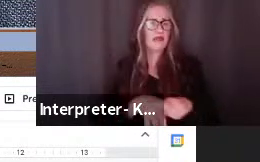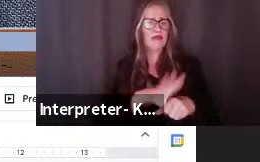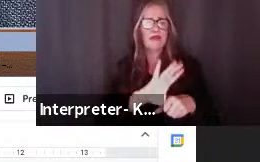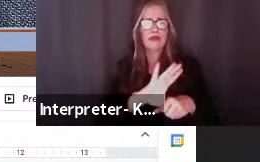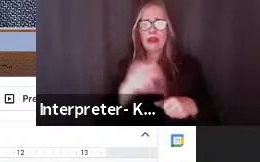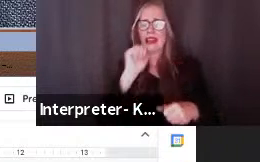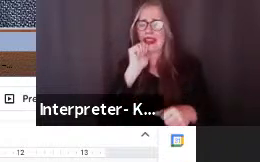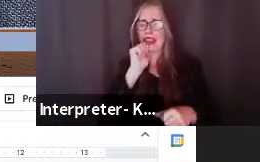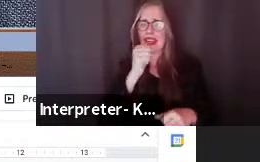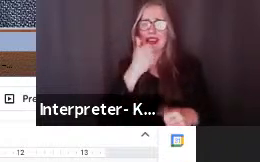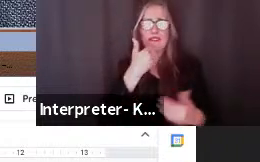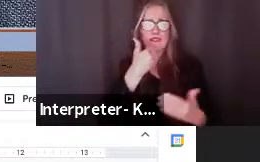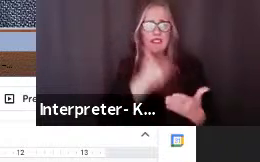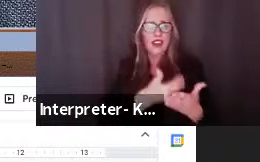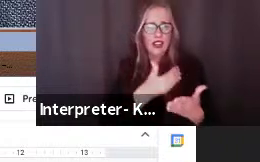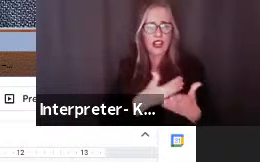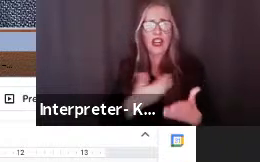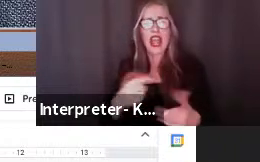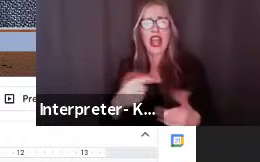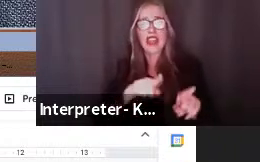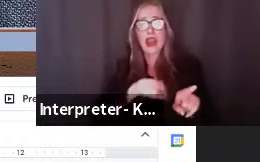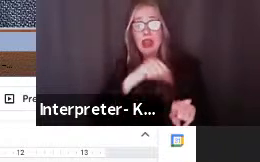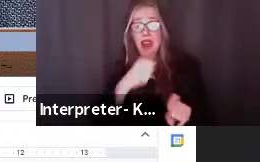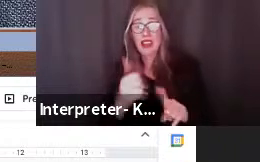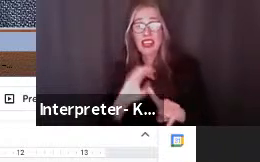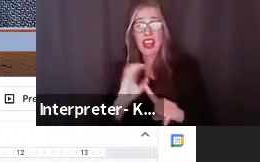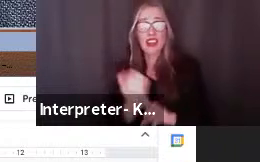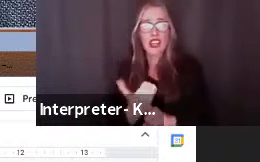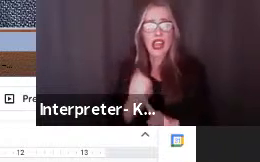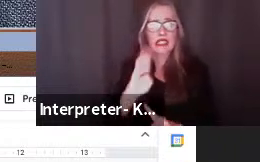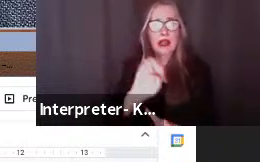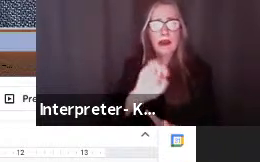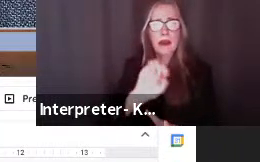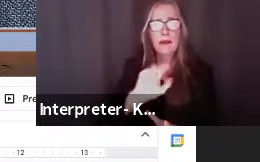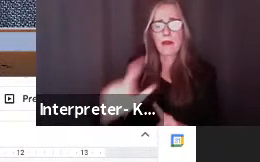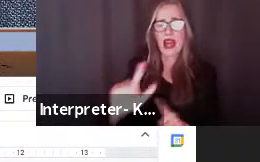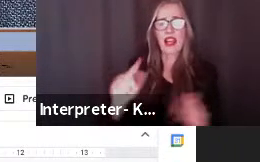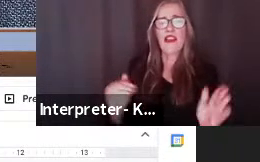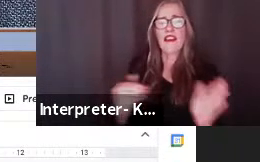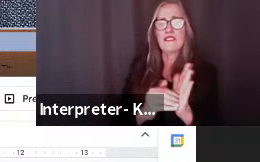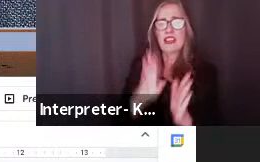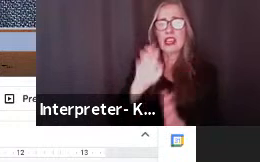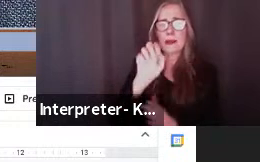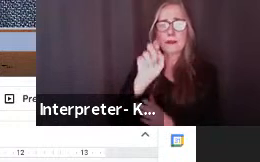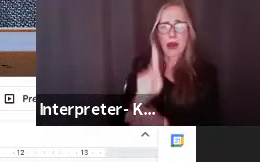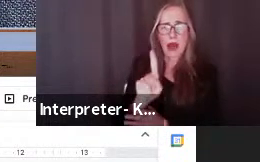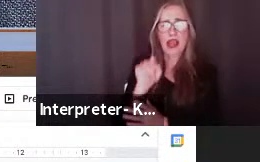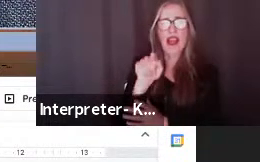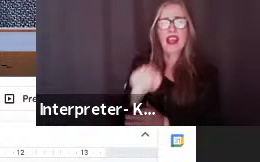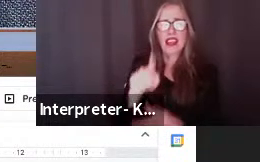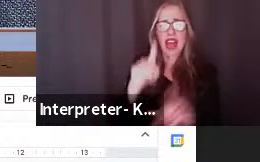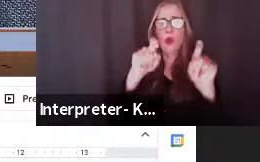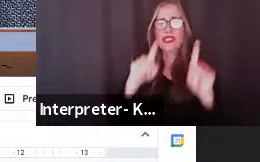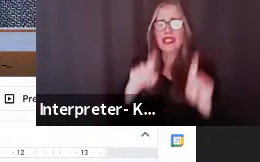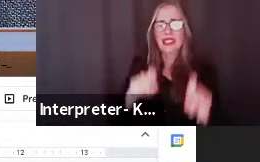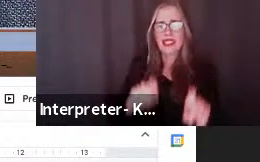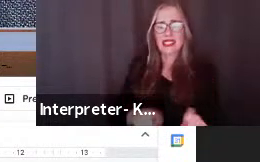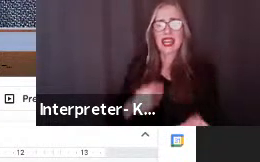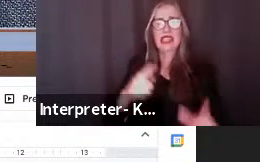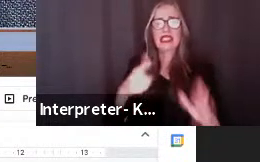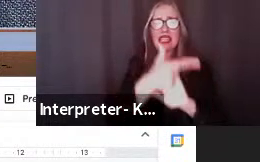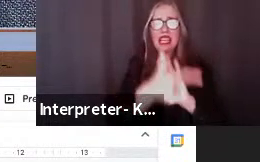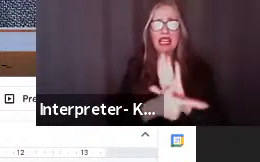a test case belvee buck for the model legislation that cold harbor and laughlin were pushing and